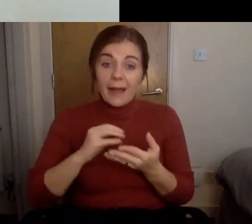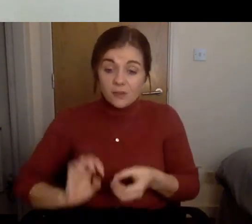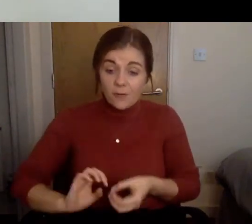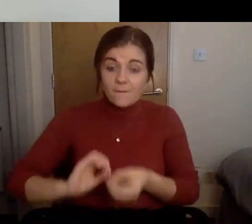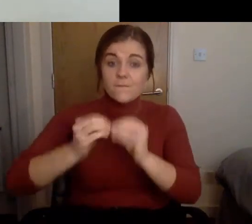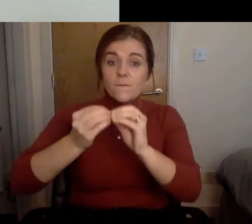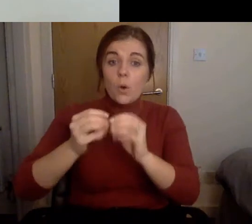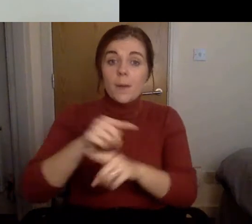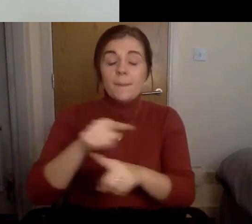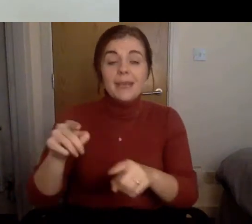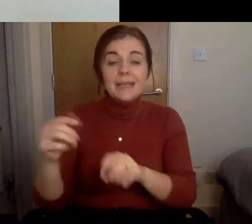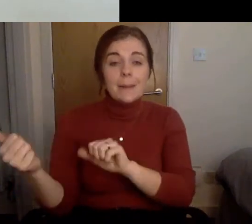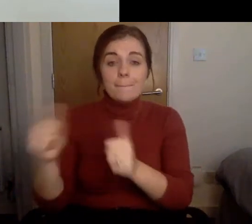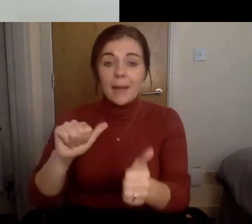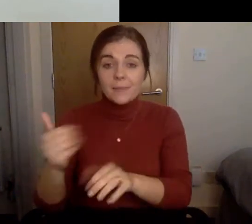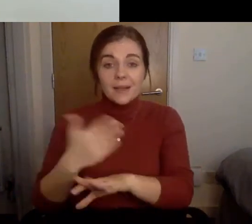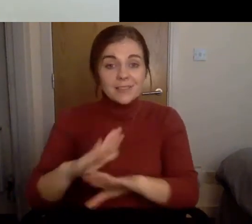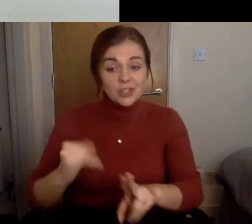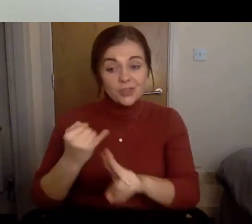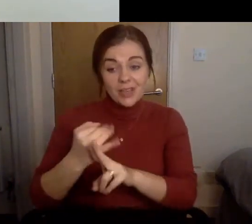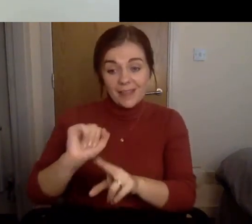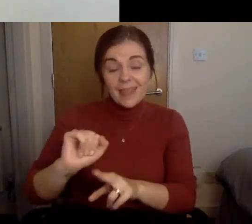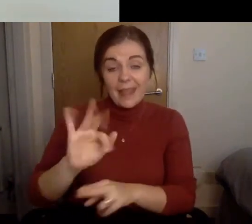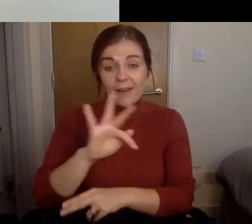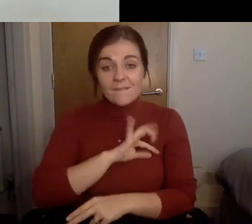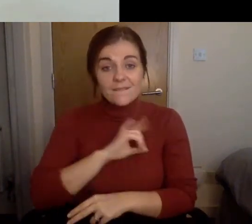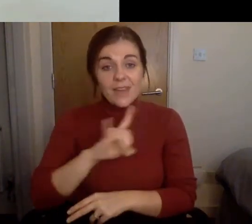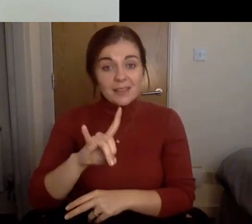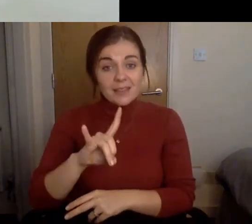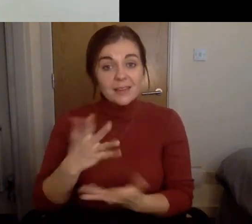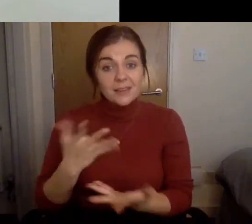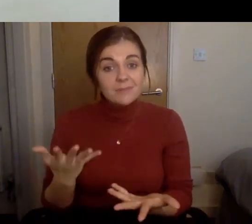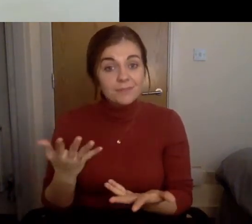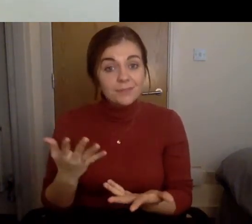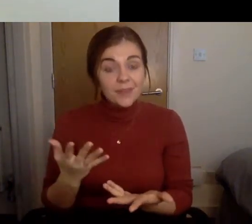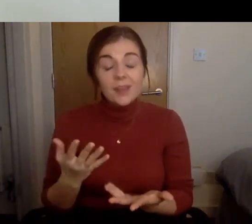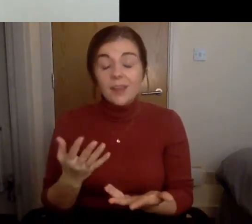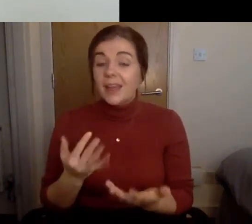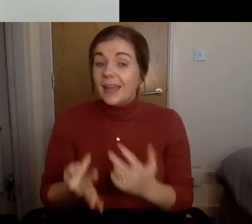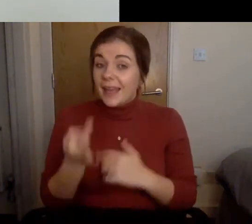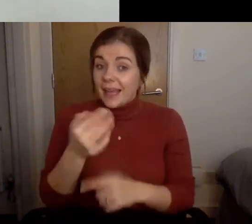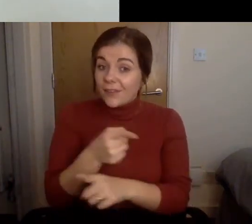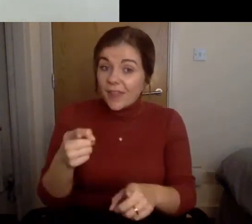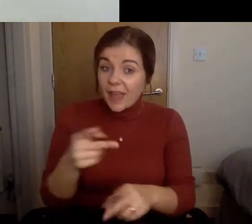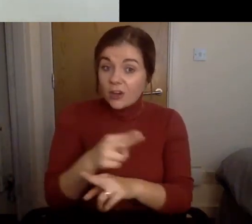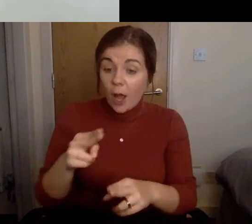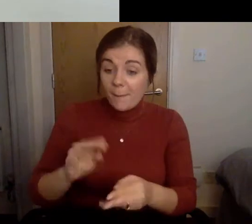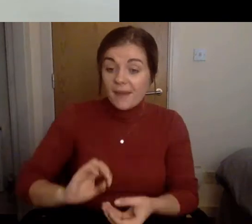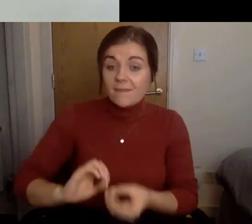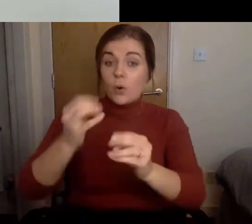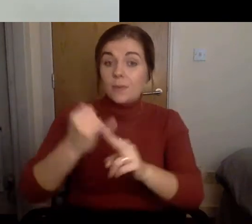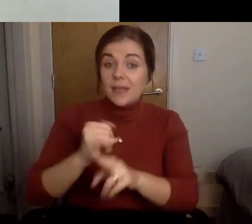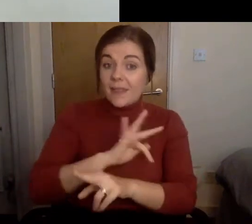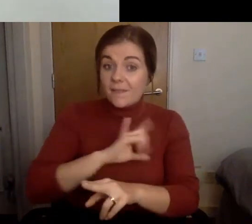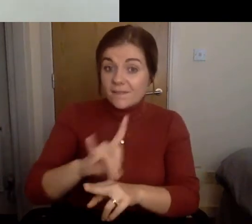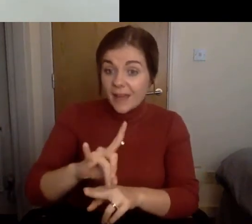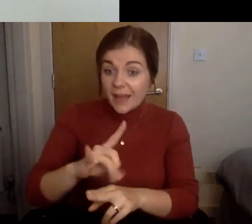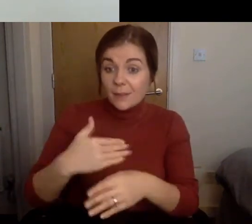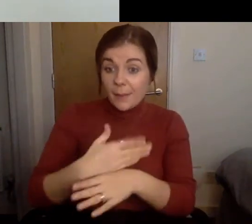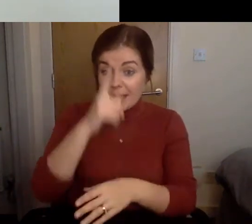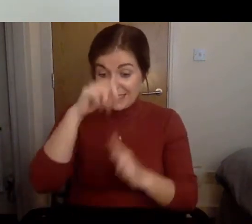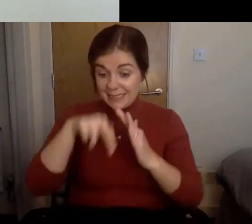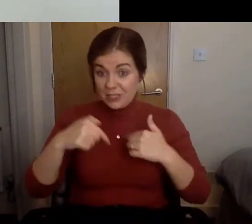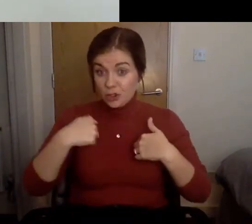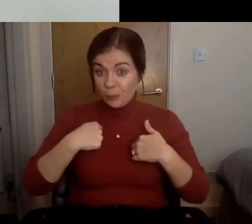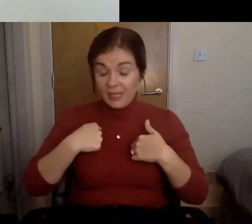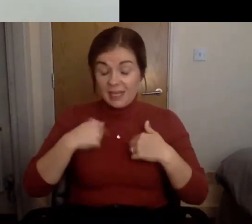in their faith. And frankly, for a lot of my kids, if they're not being formed in their faith by their teacher, I don't know where they're being formed